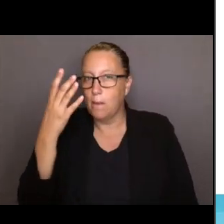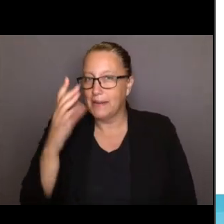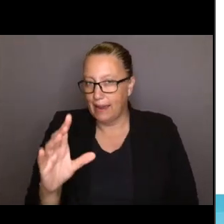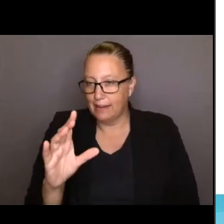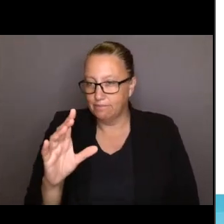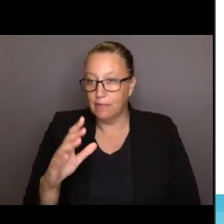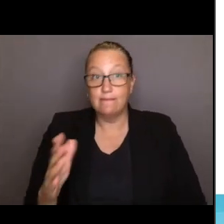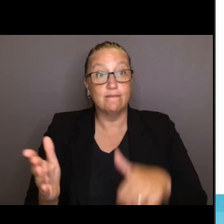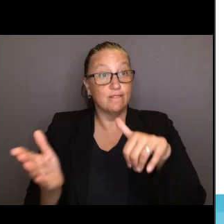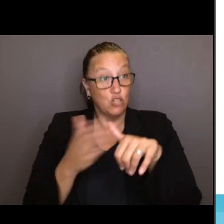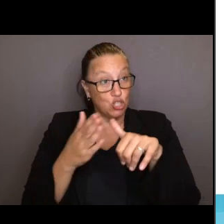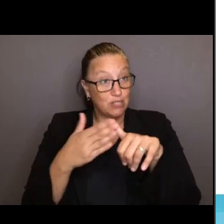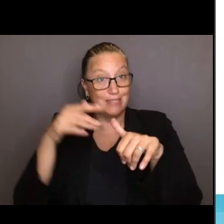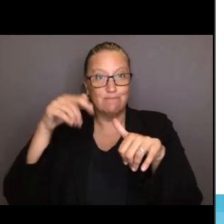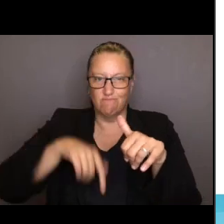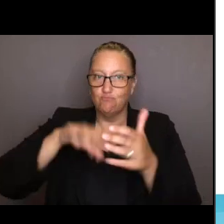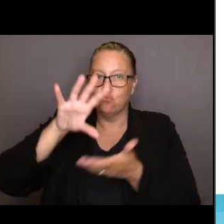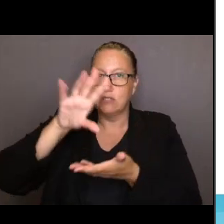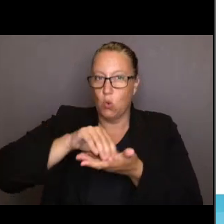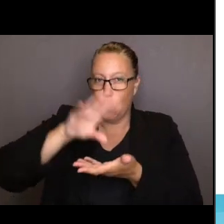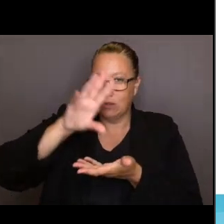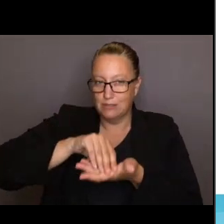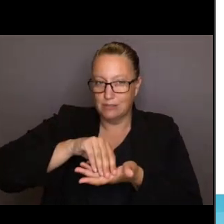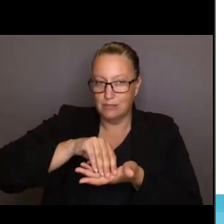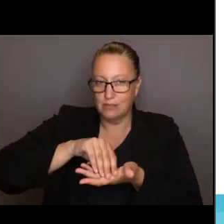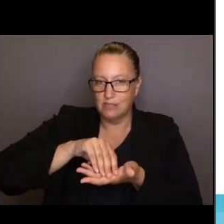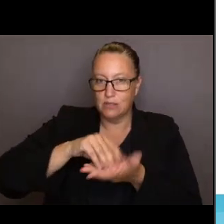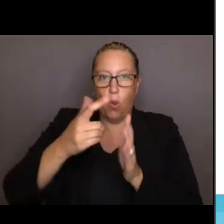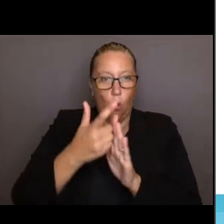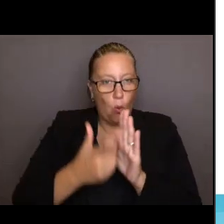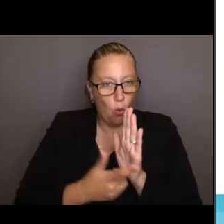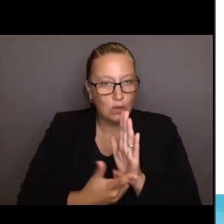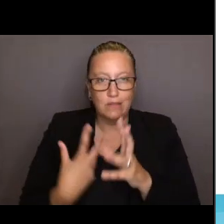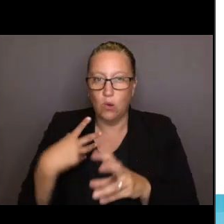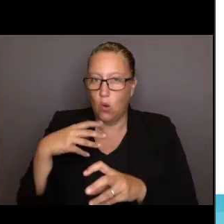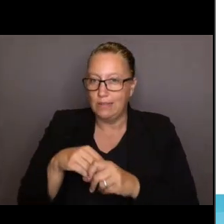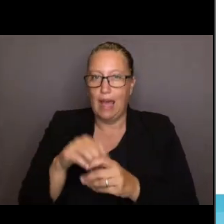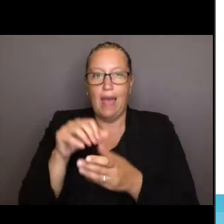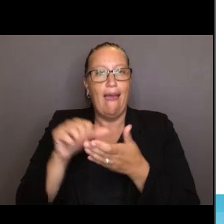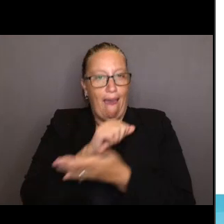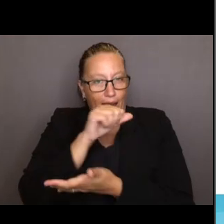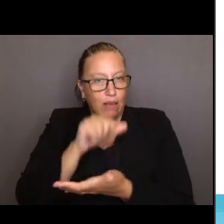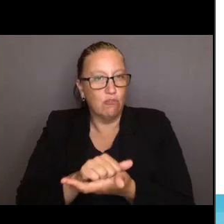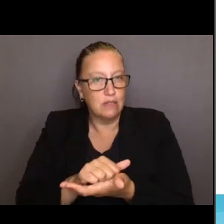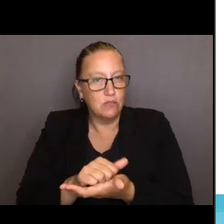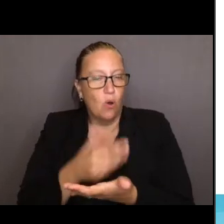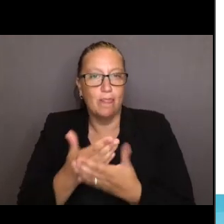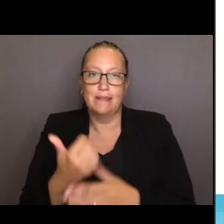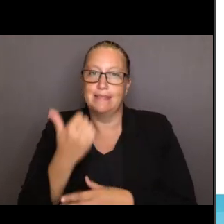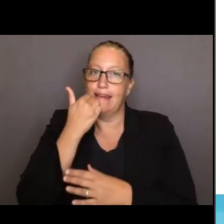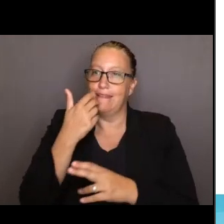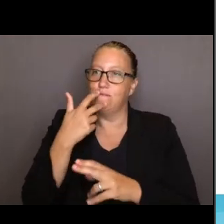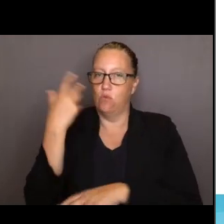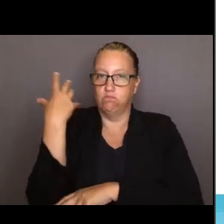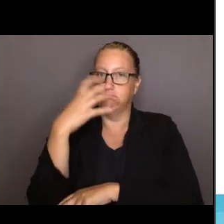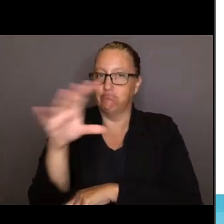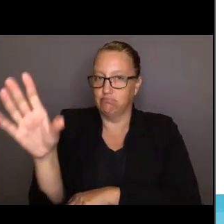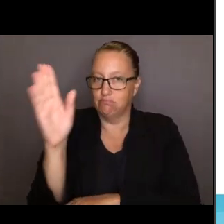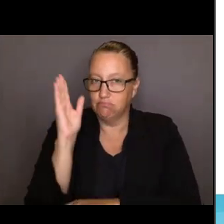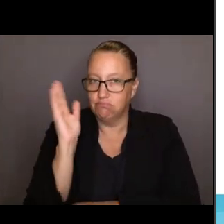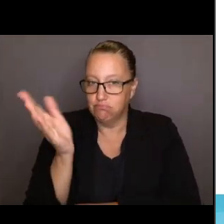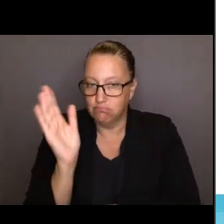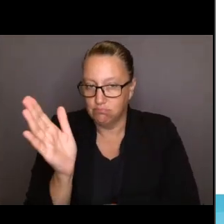being recorded and the laws and content are accurate on the day of this live presentation, are subject to change. We will post a